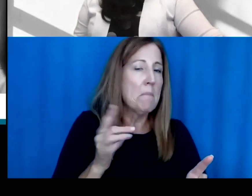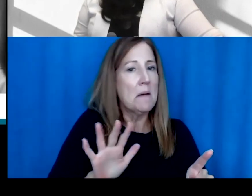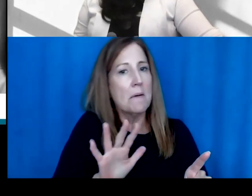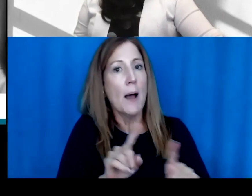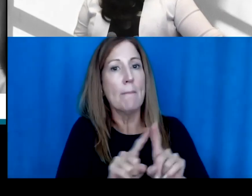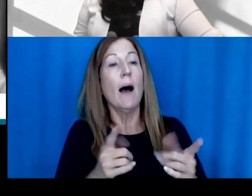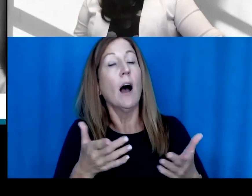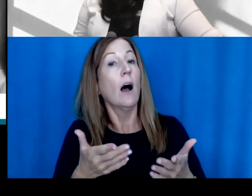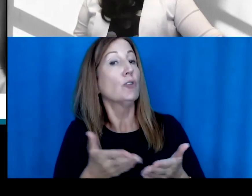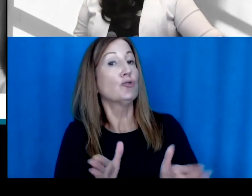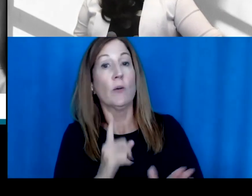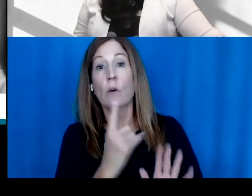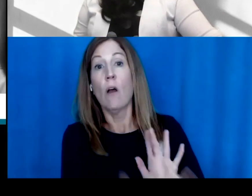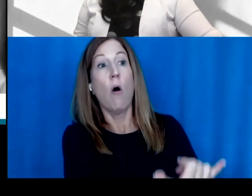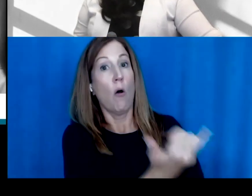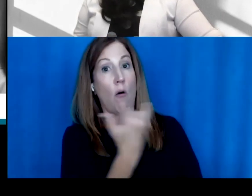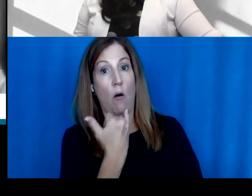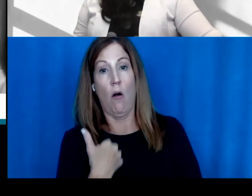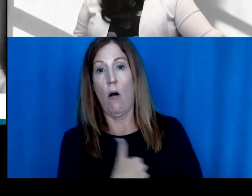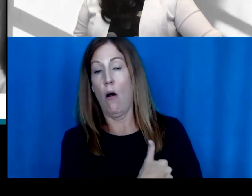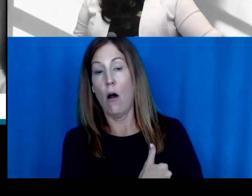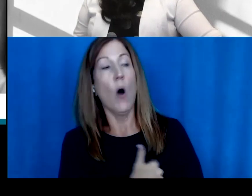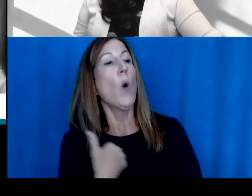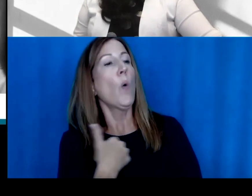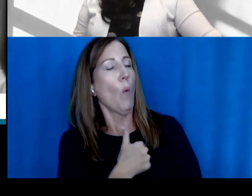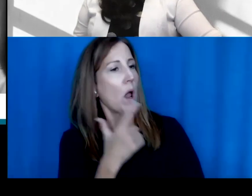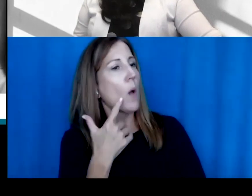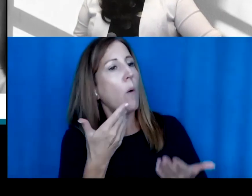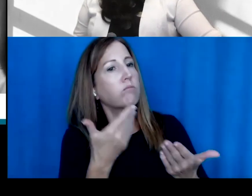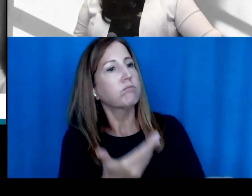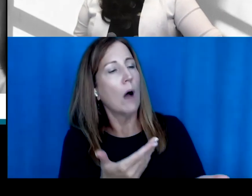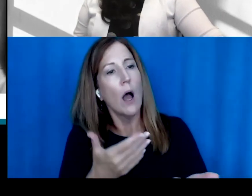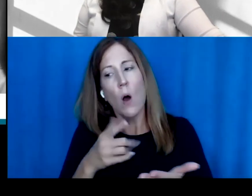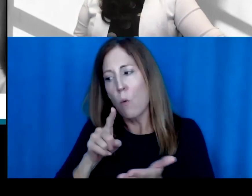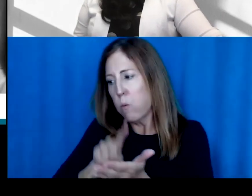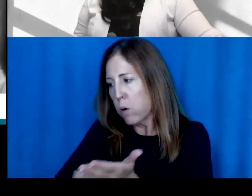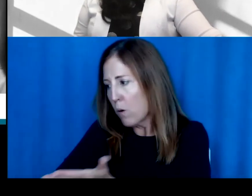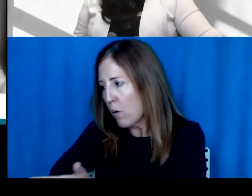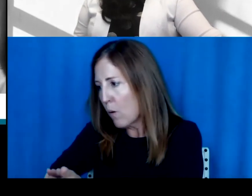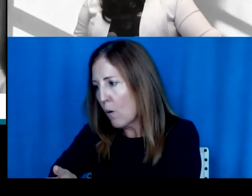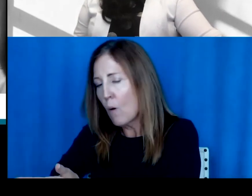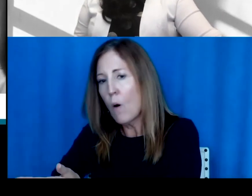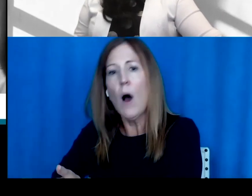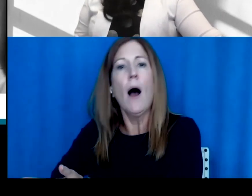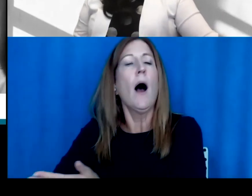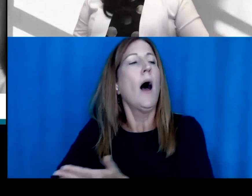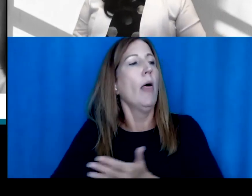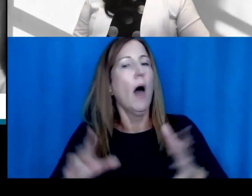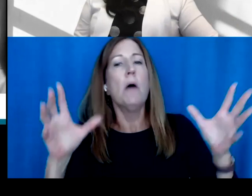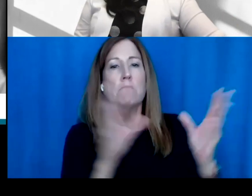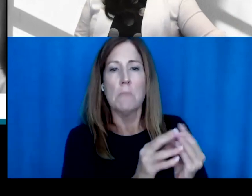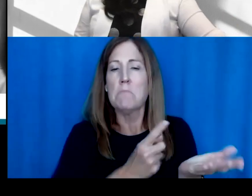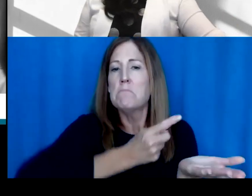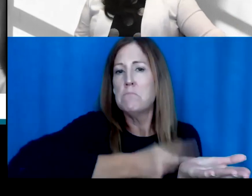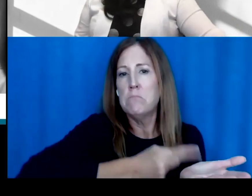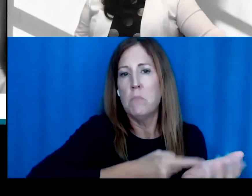from somebody, then we will do our research before we get on the call with them, just to kind of get a sense of what